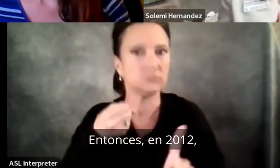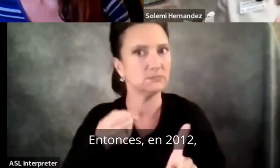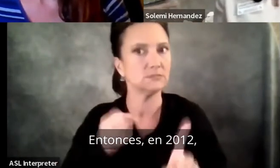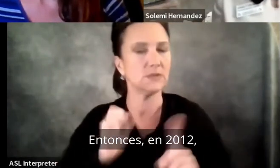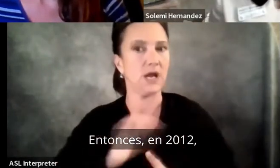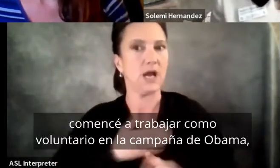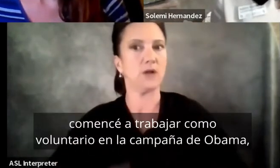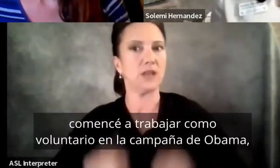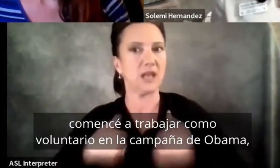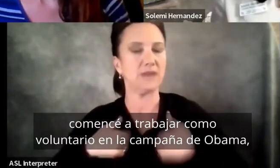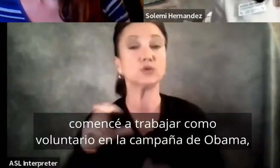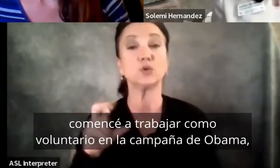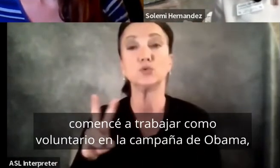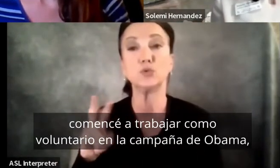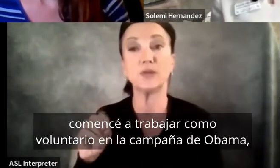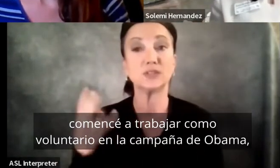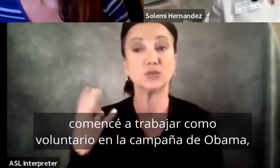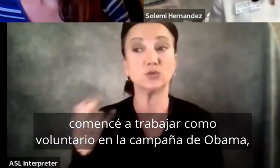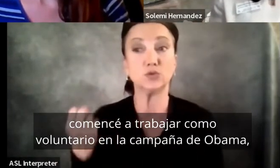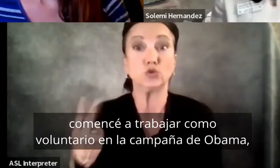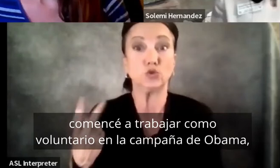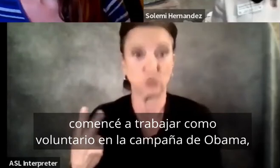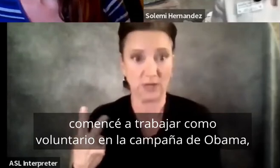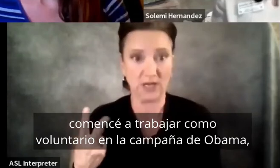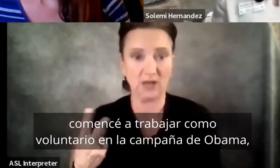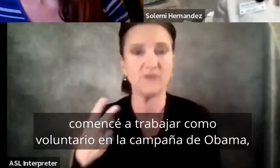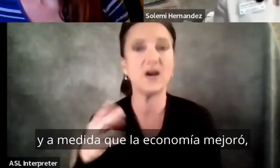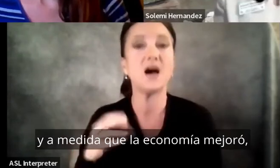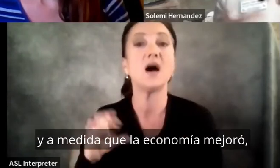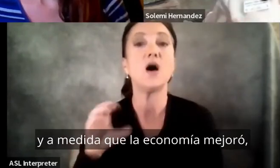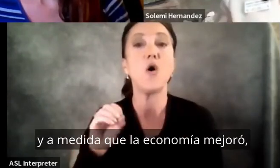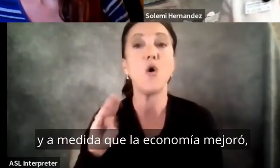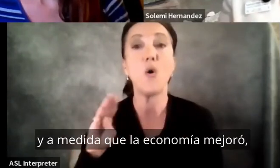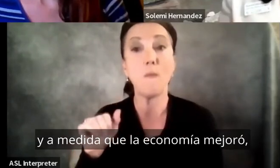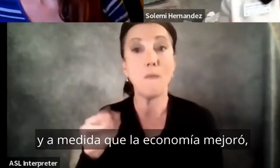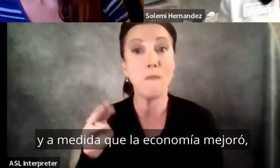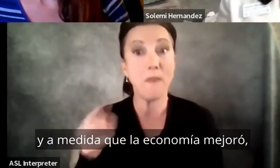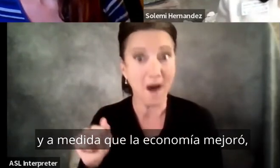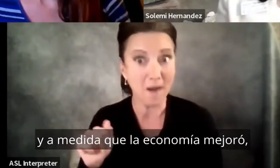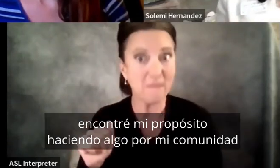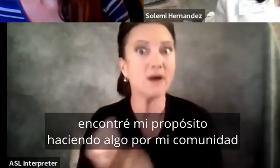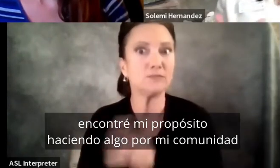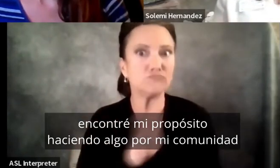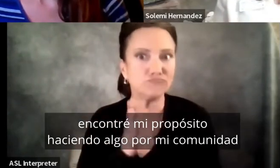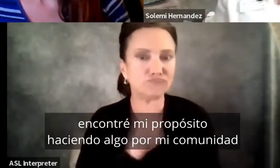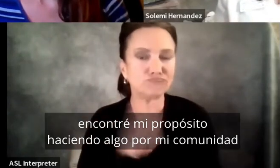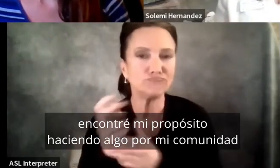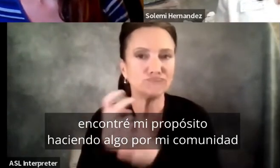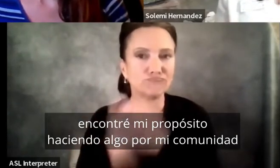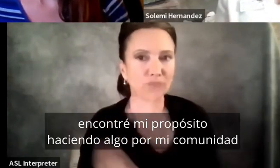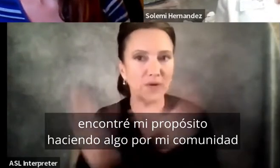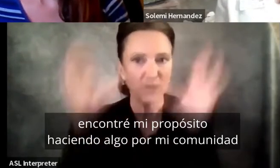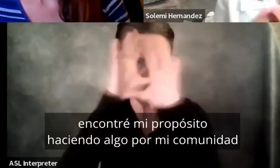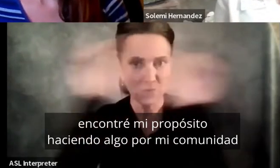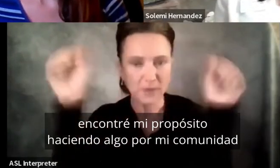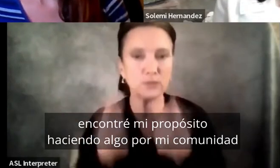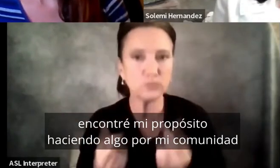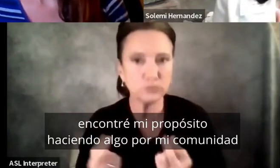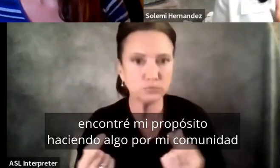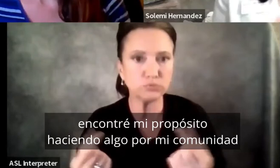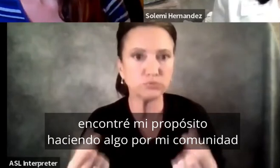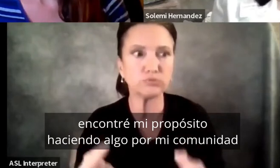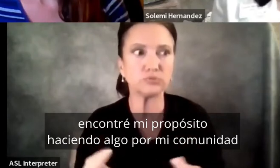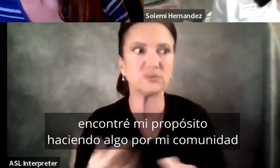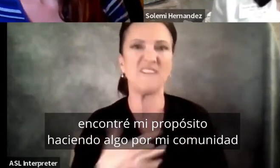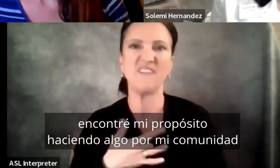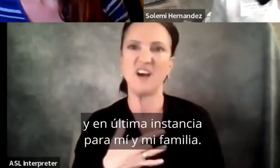in 2012, I started volunteering with the Obama campaign. And as the economy got better, I find my purpose doing